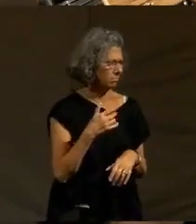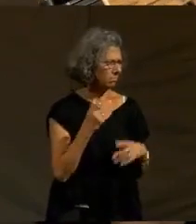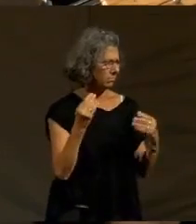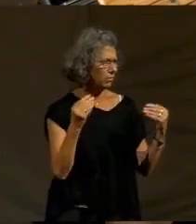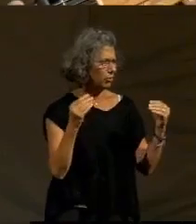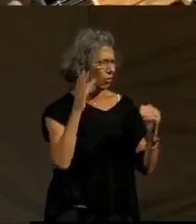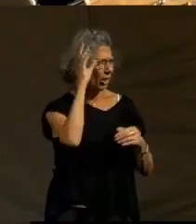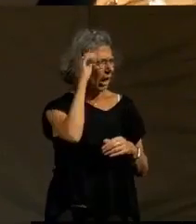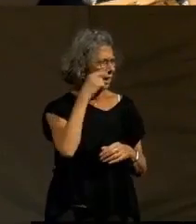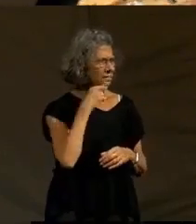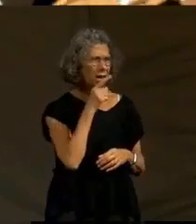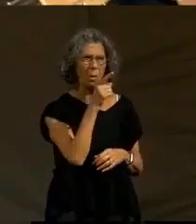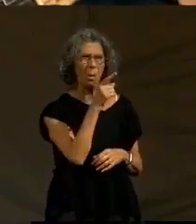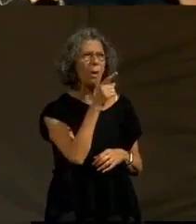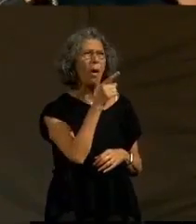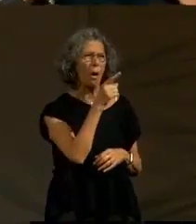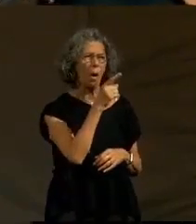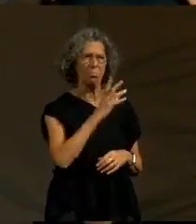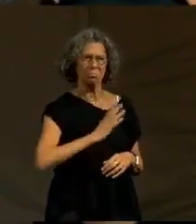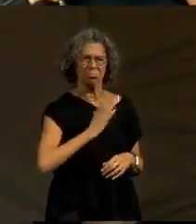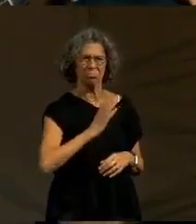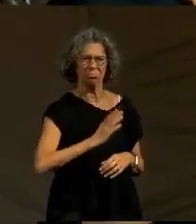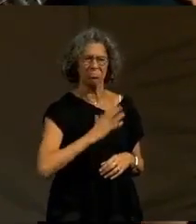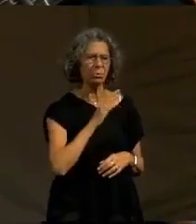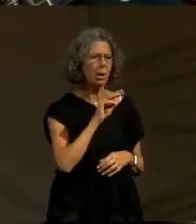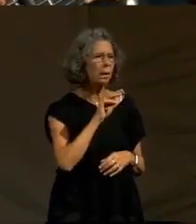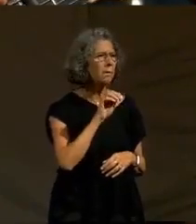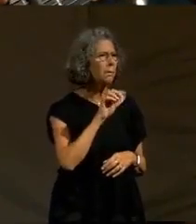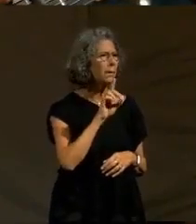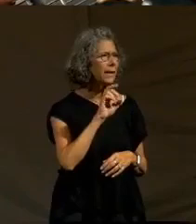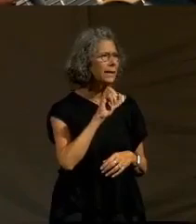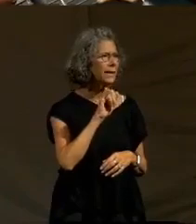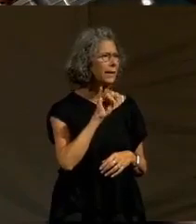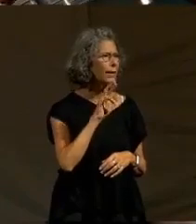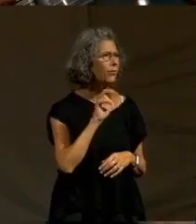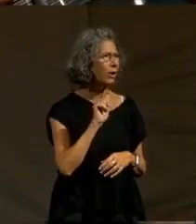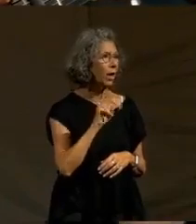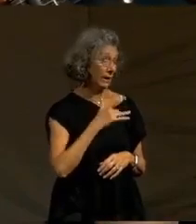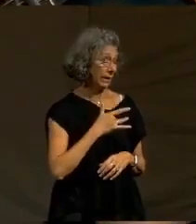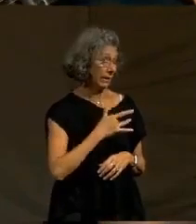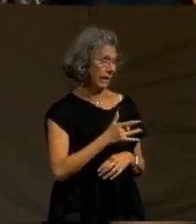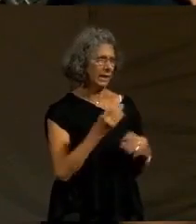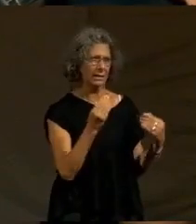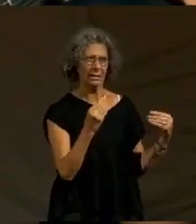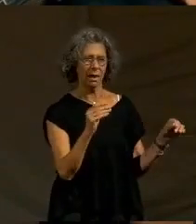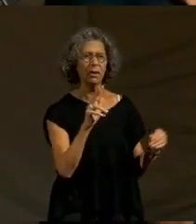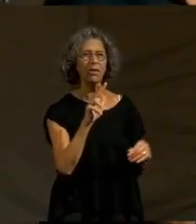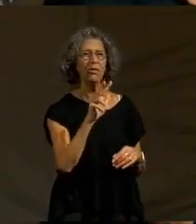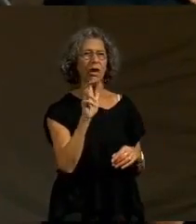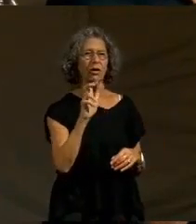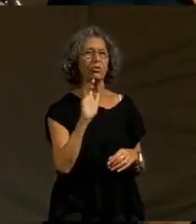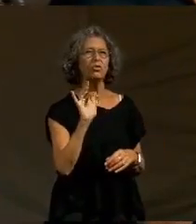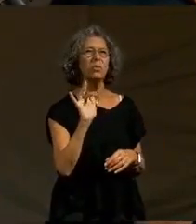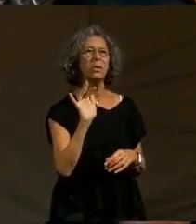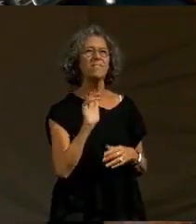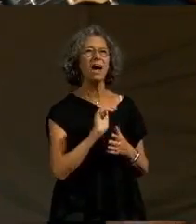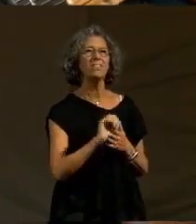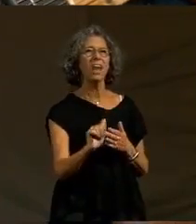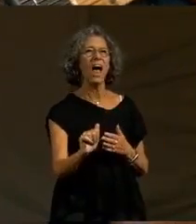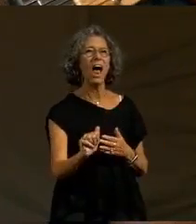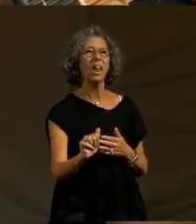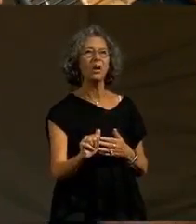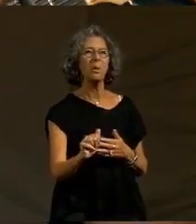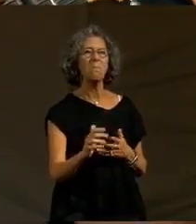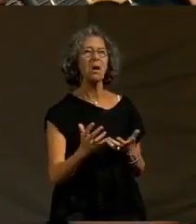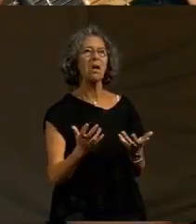finest guitar we got in the place. In fact, that guitar normally goes for $325, but for you today, I'd give it to